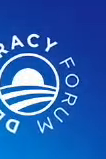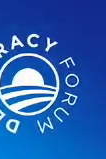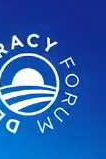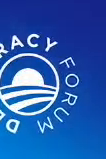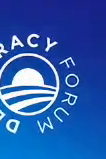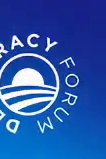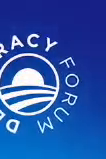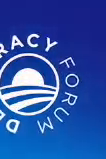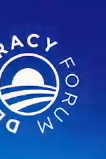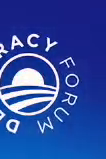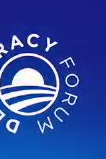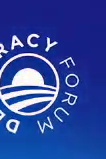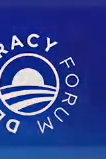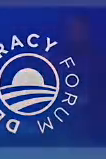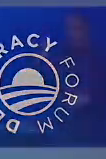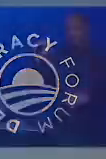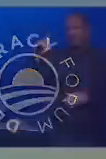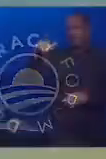Siziba.